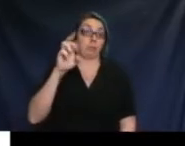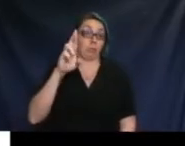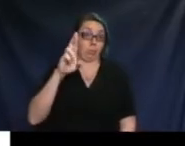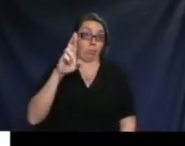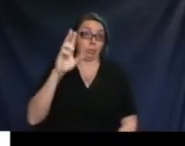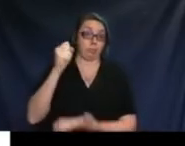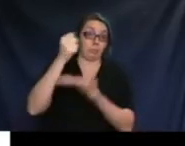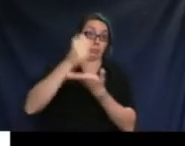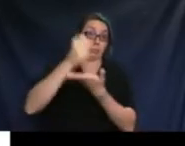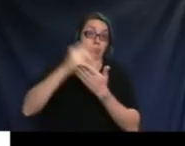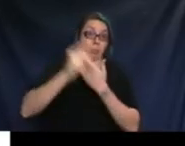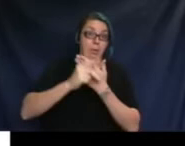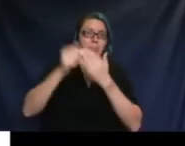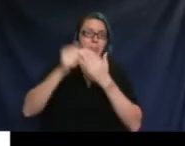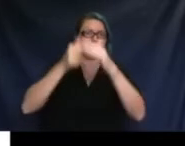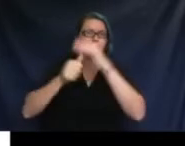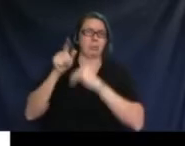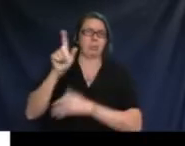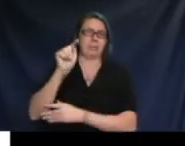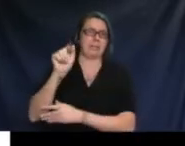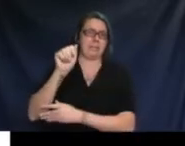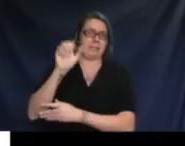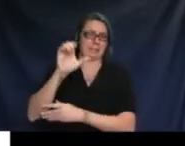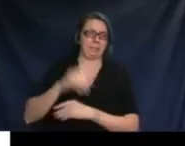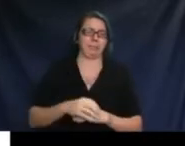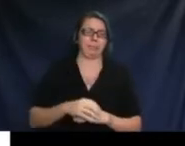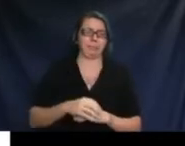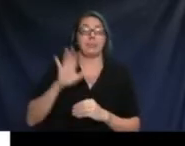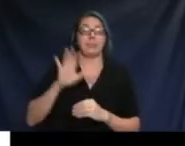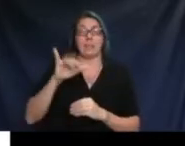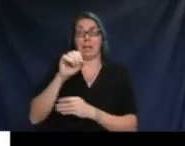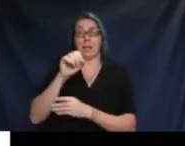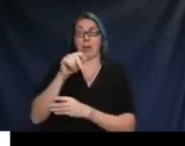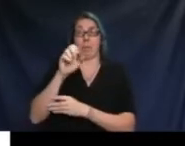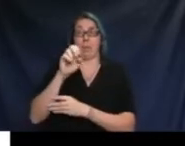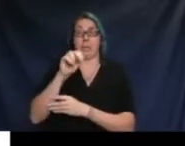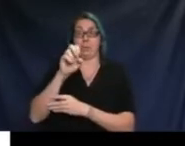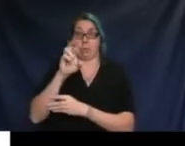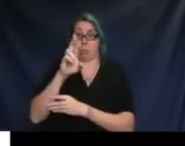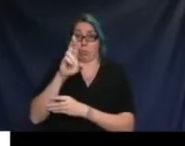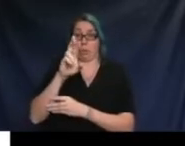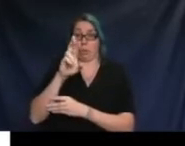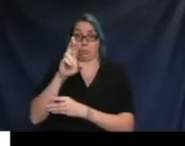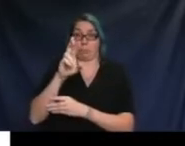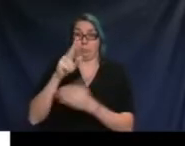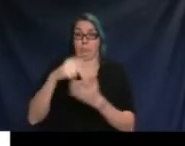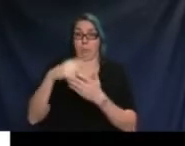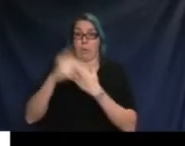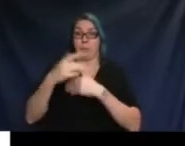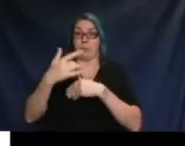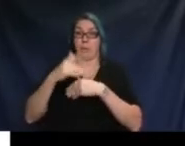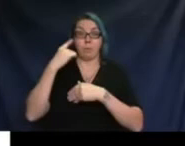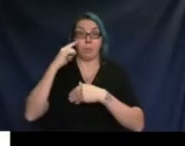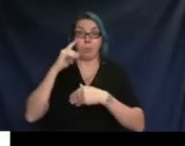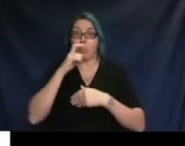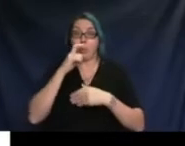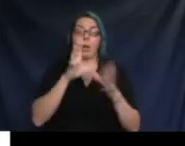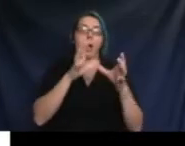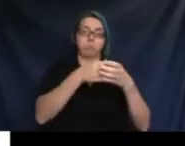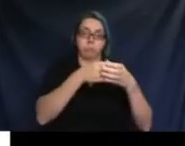at TAC. This is a granting program that is open to artist collectives,